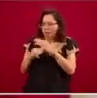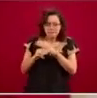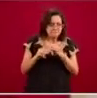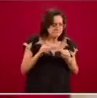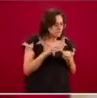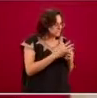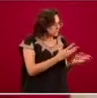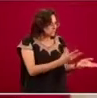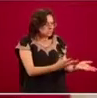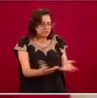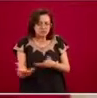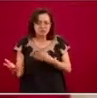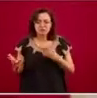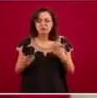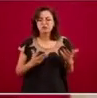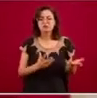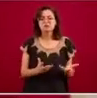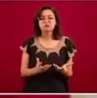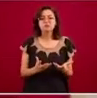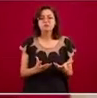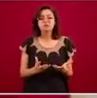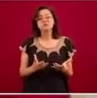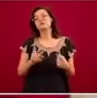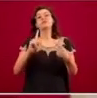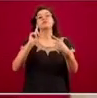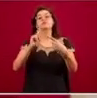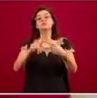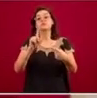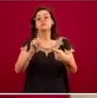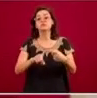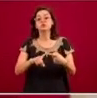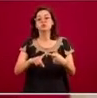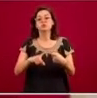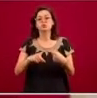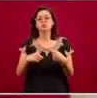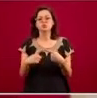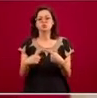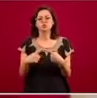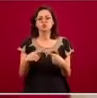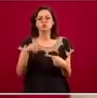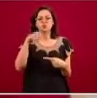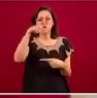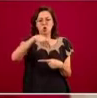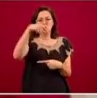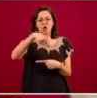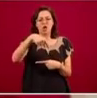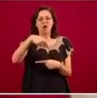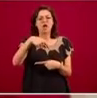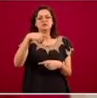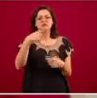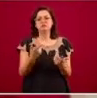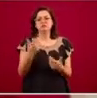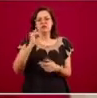you're identifying that you don't have enough supplies or resources, first of all,